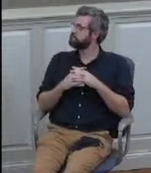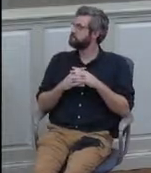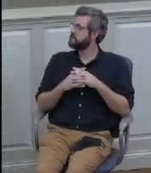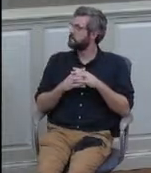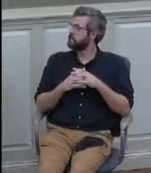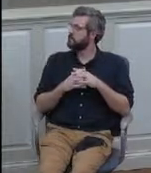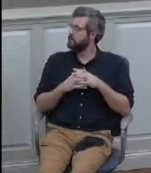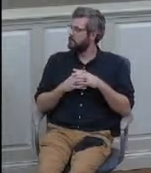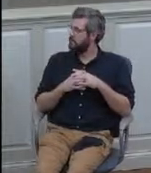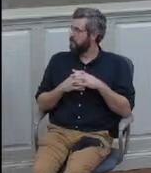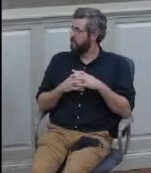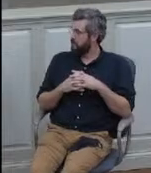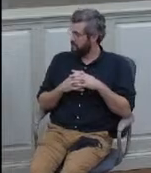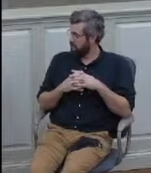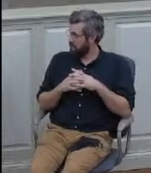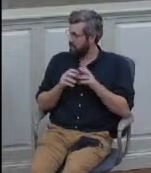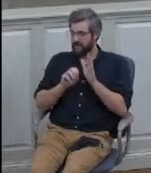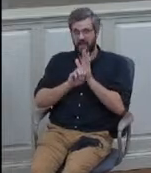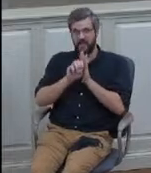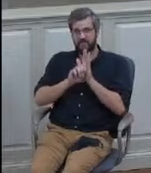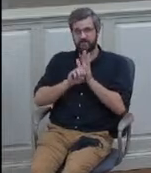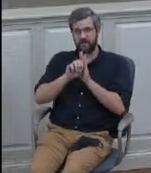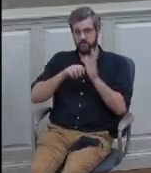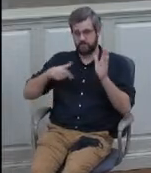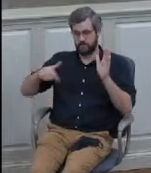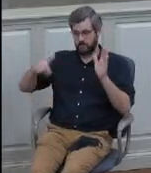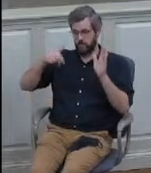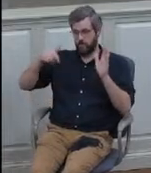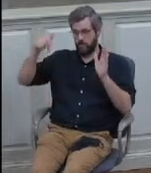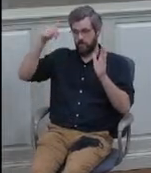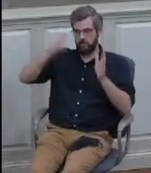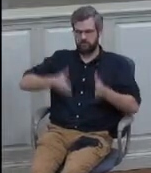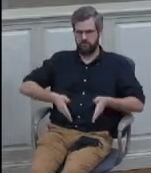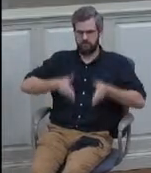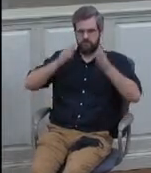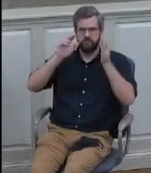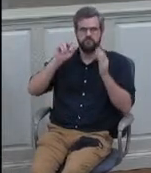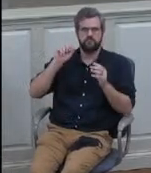moisture and rainfall getting in the elevator stairwell shaft.